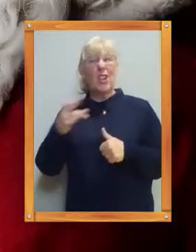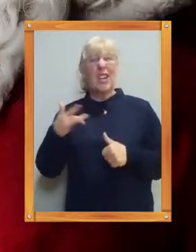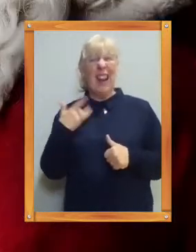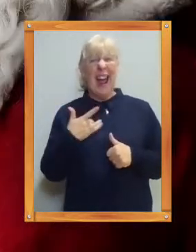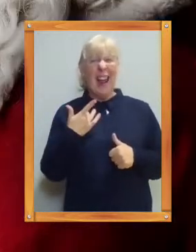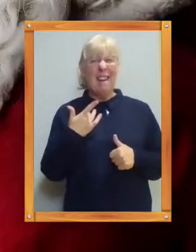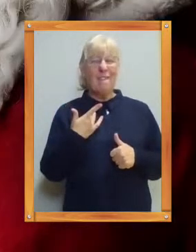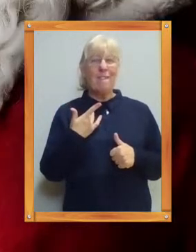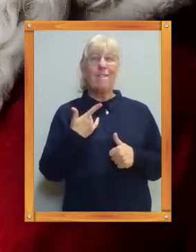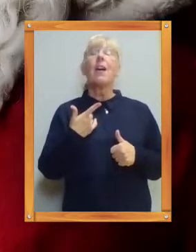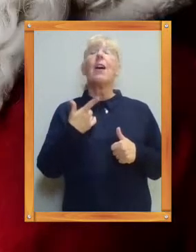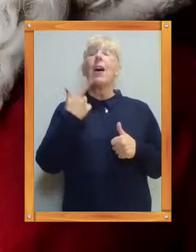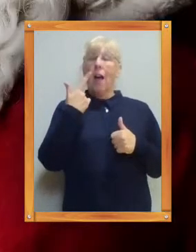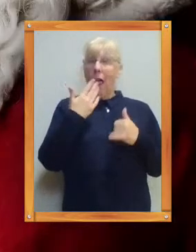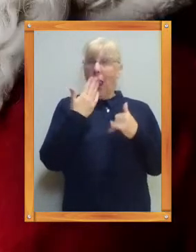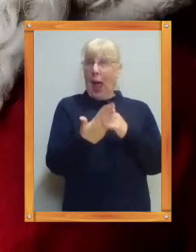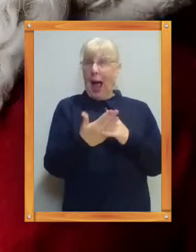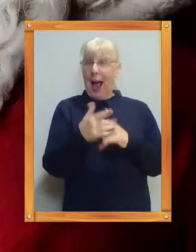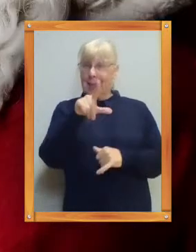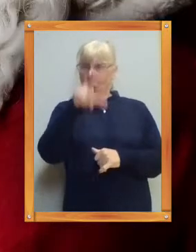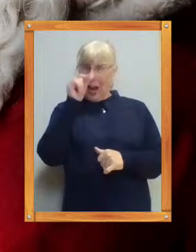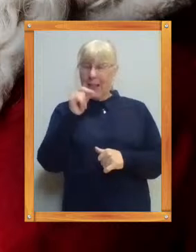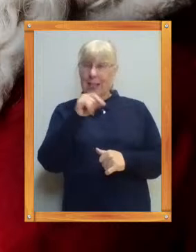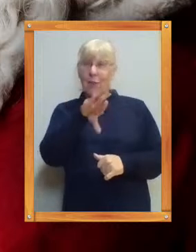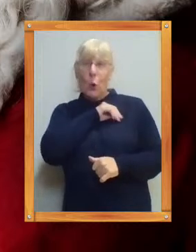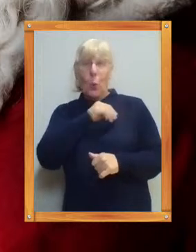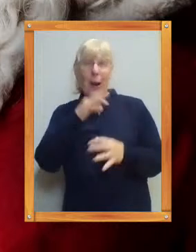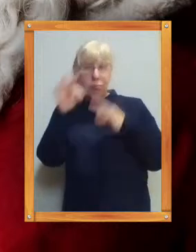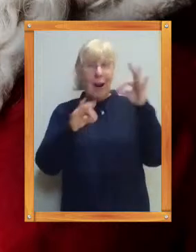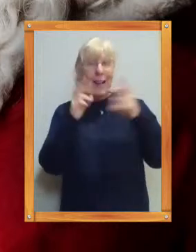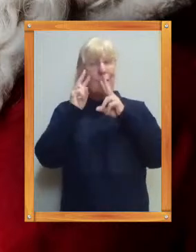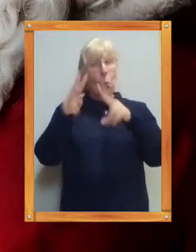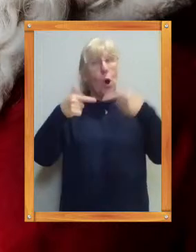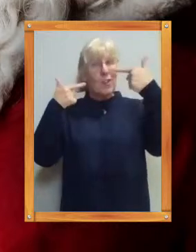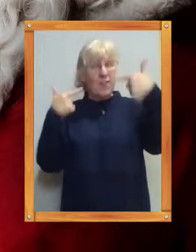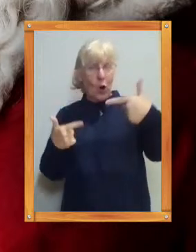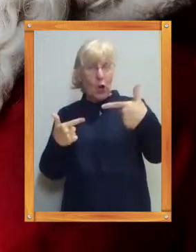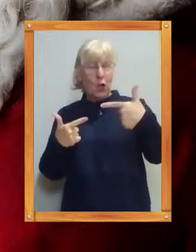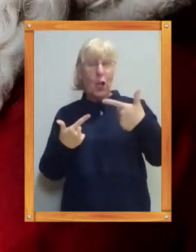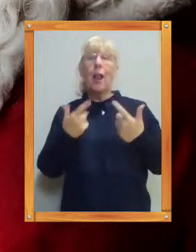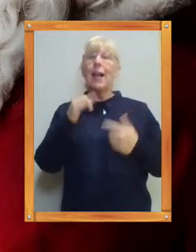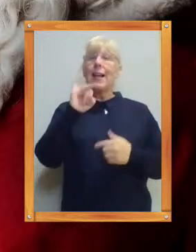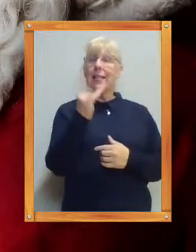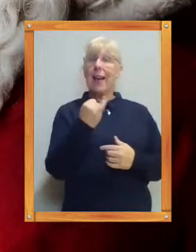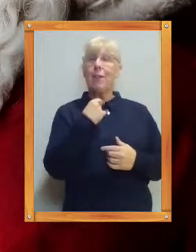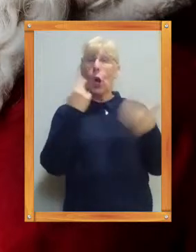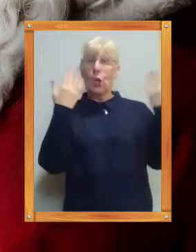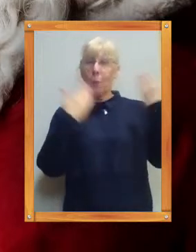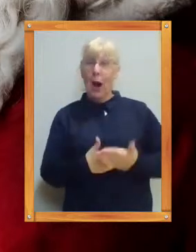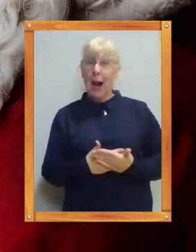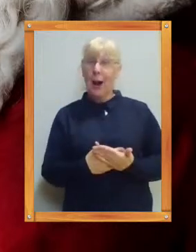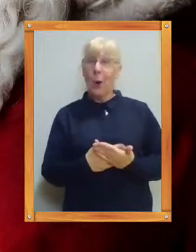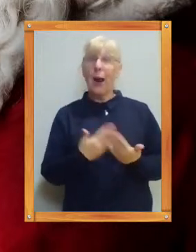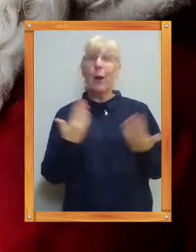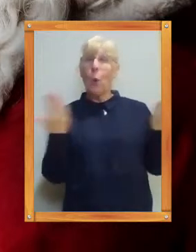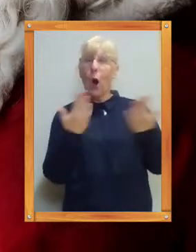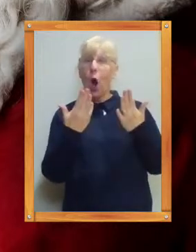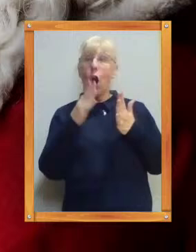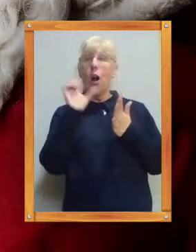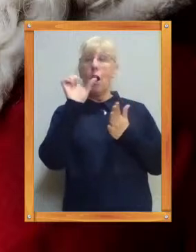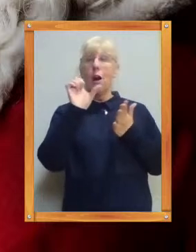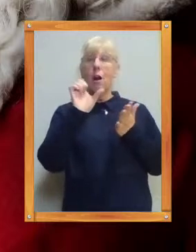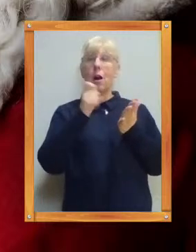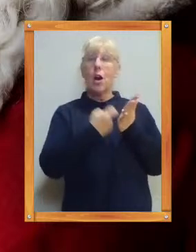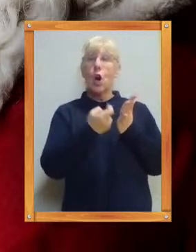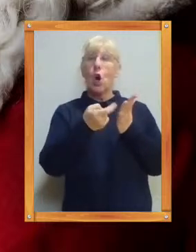virtually and win prizes tomorrow night when we go back live again at 7 o'clock. And tomorrow it's going to be the turn of Crumlin